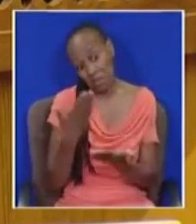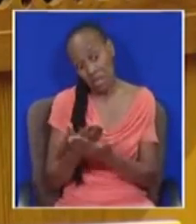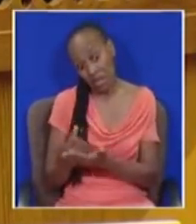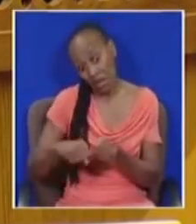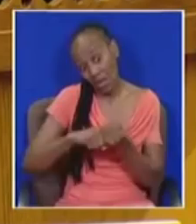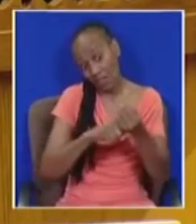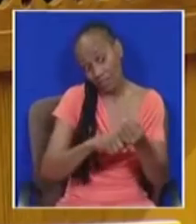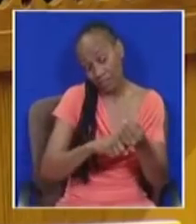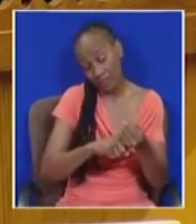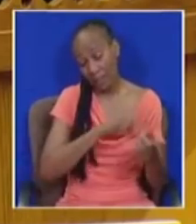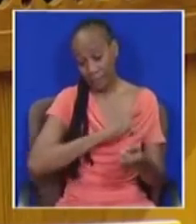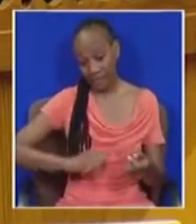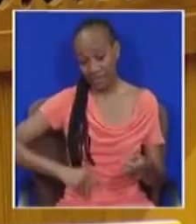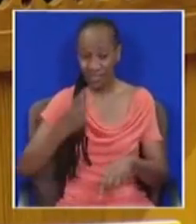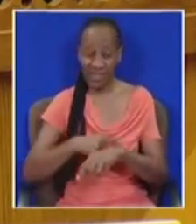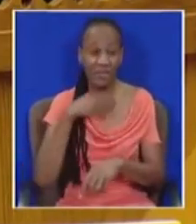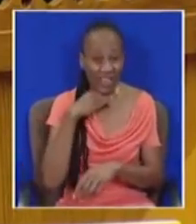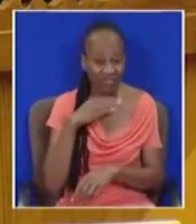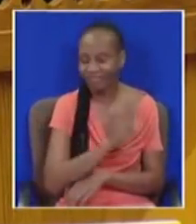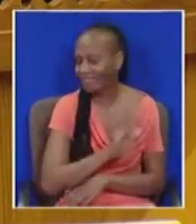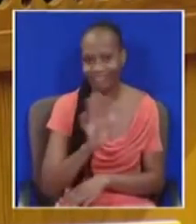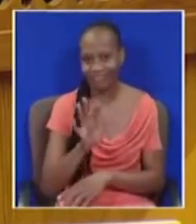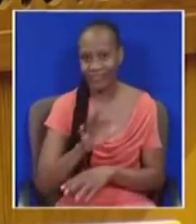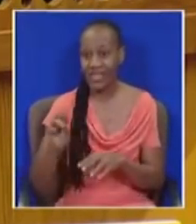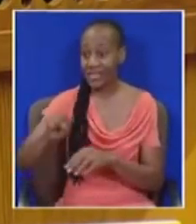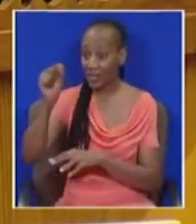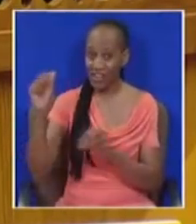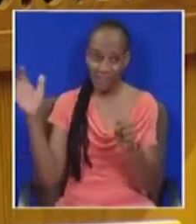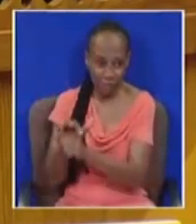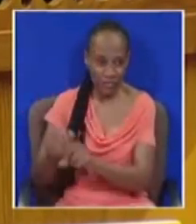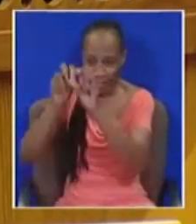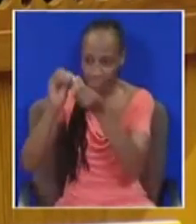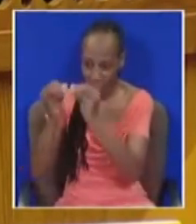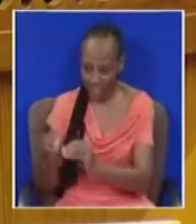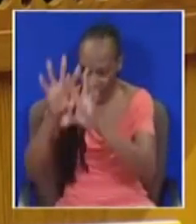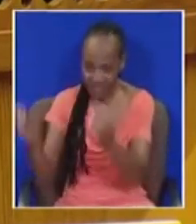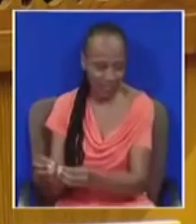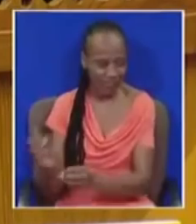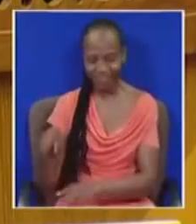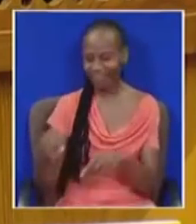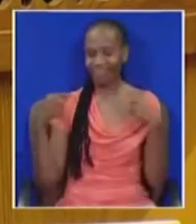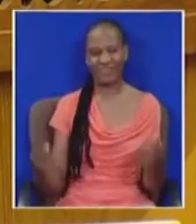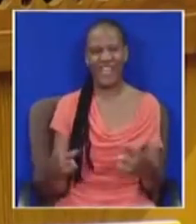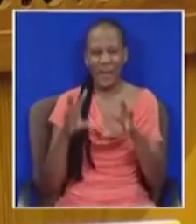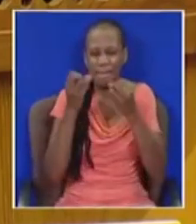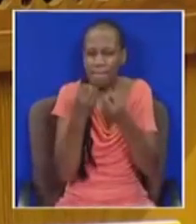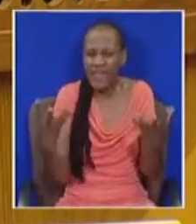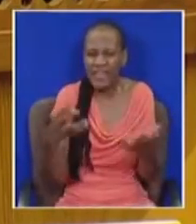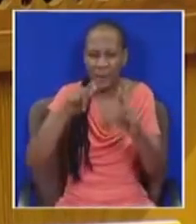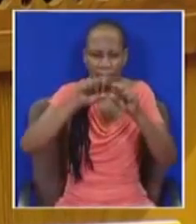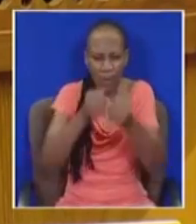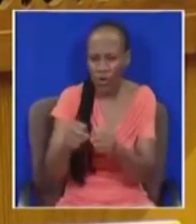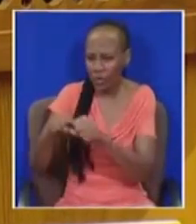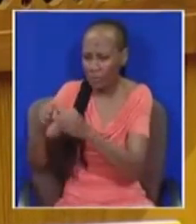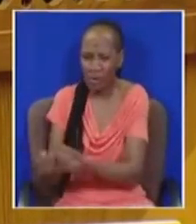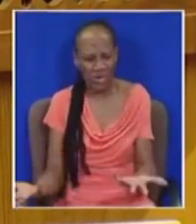time, but they certainly won't be enough to fix South Africa. To fix what is broken, we need to